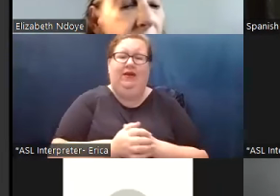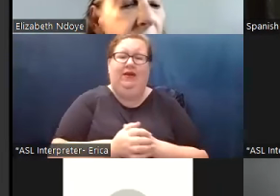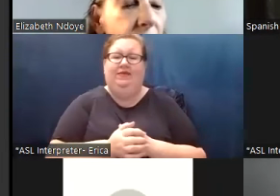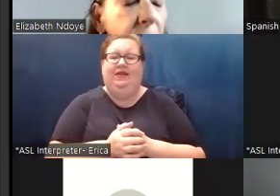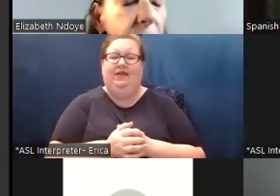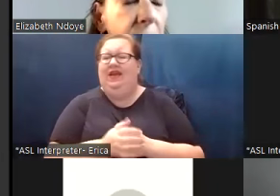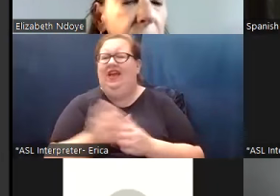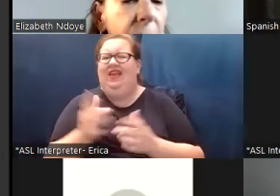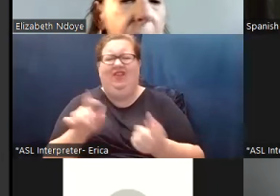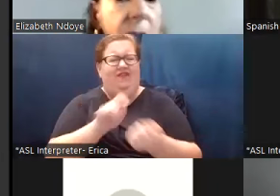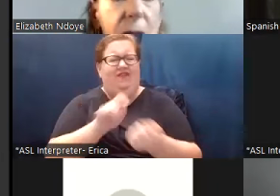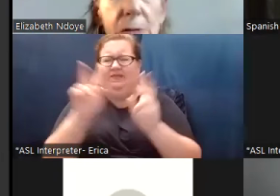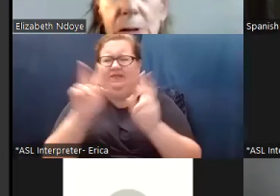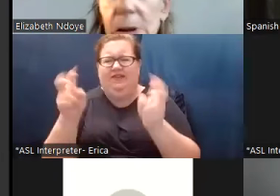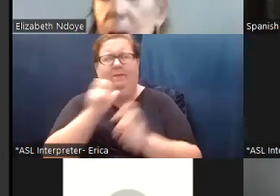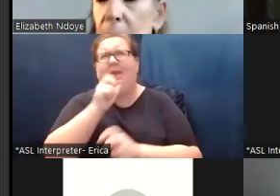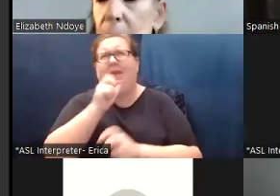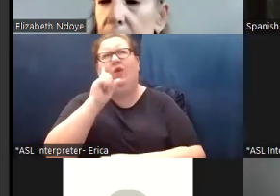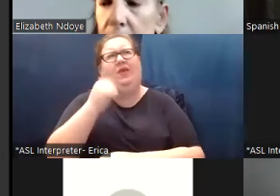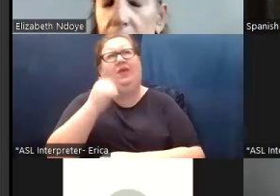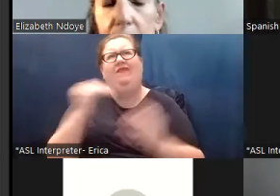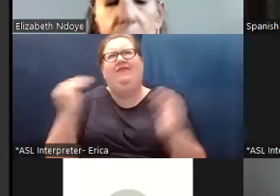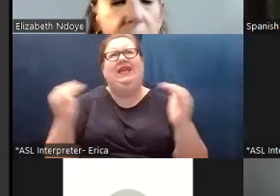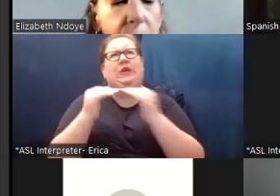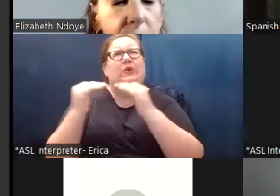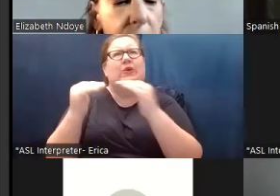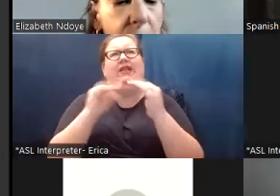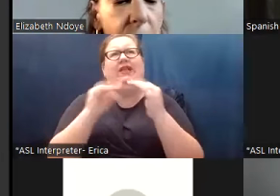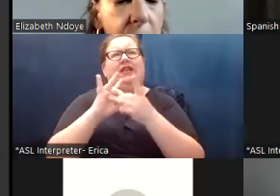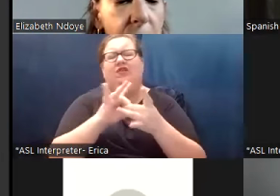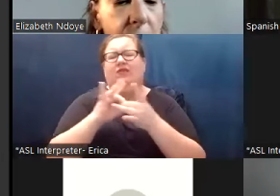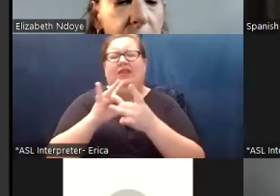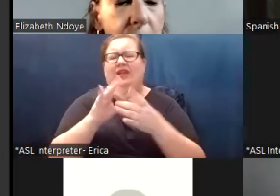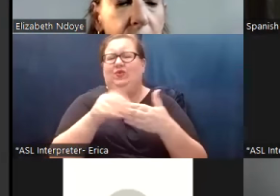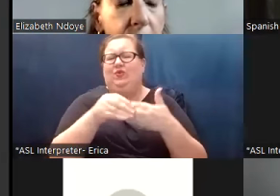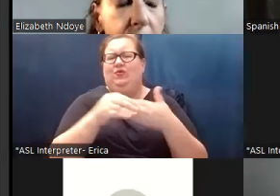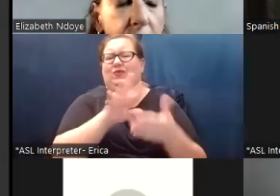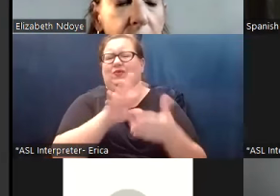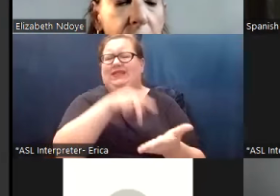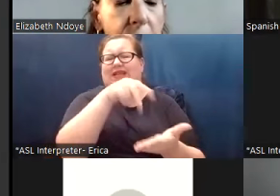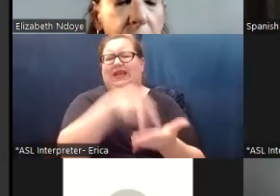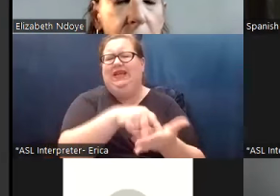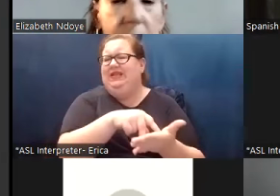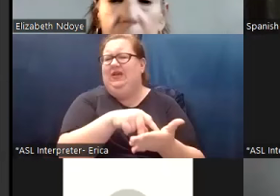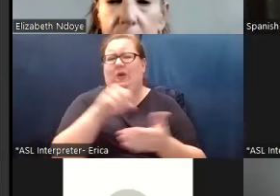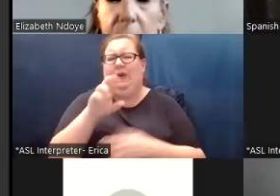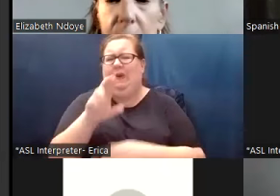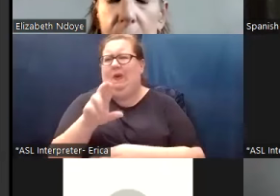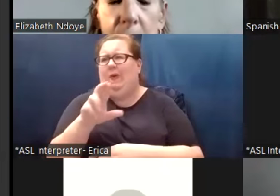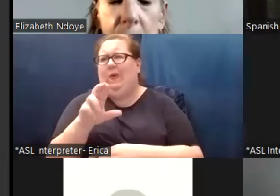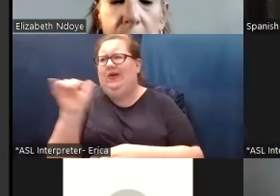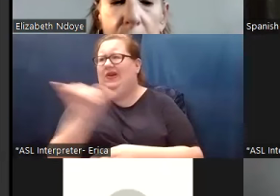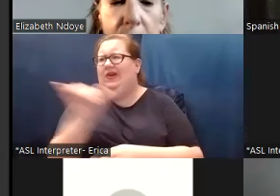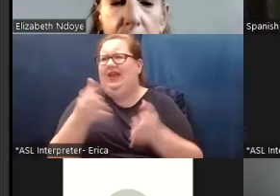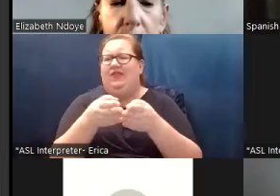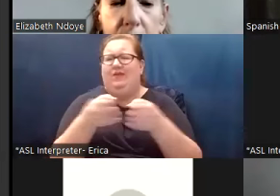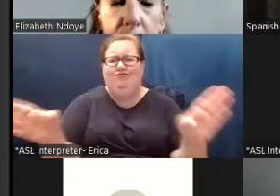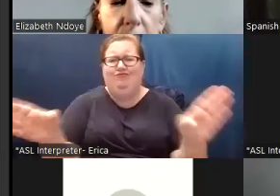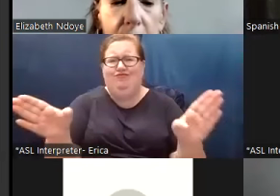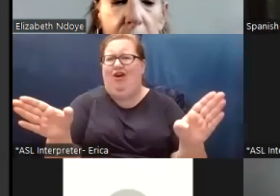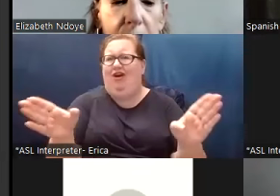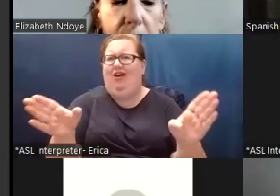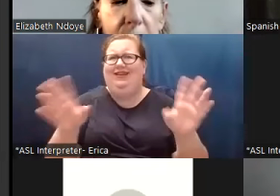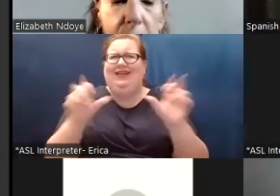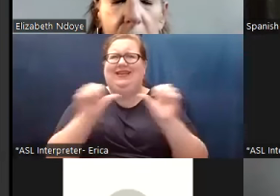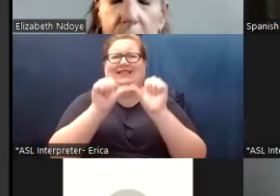topics, but I don't think we have an equivalent that's in the resiliency space or necessarily in the like broad umbrella